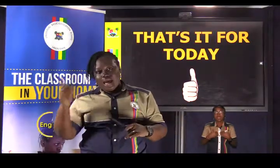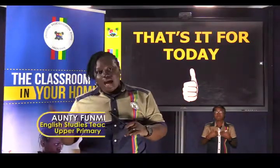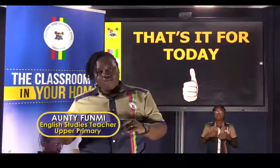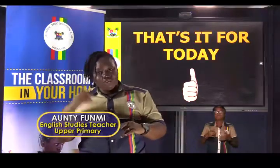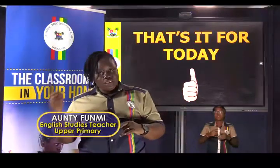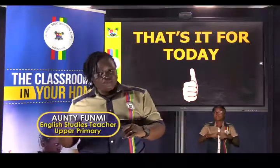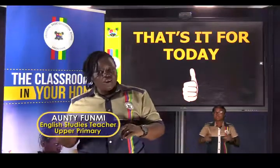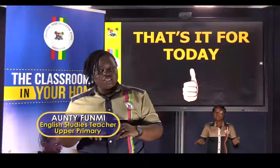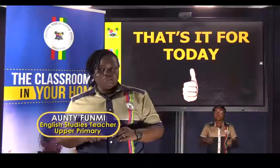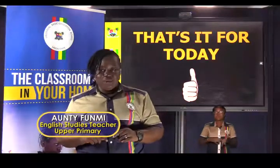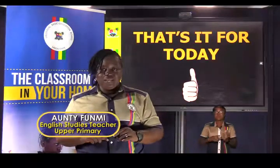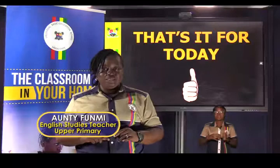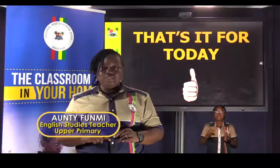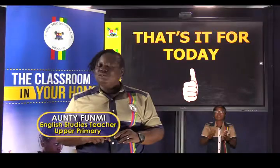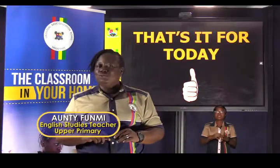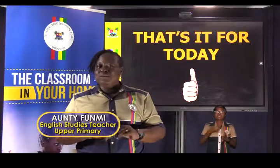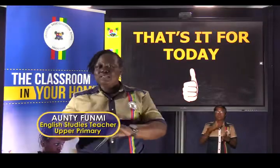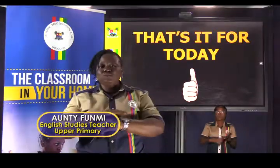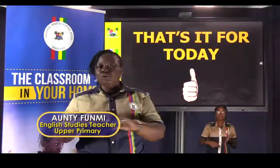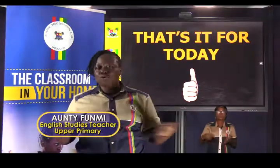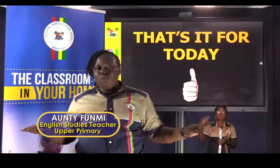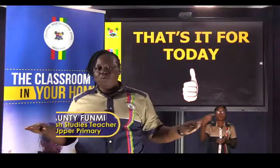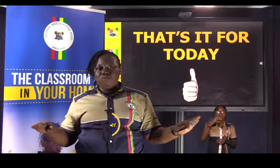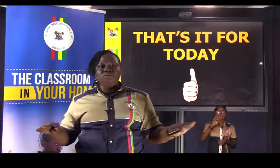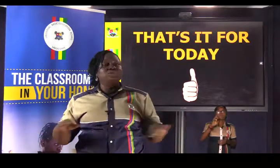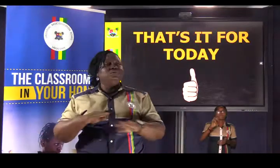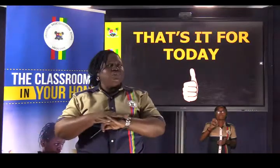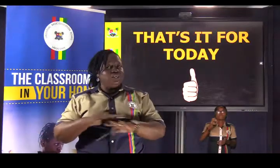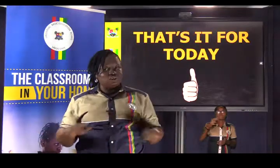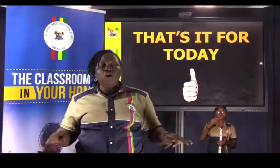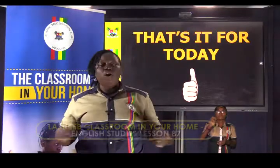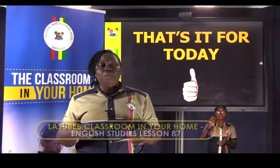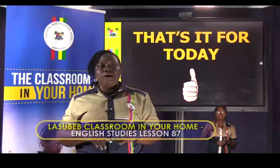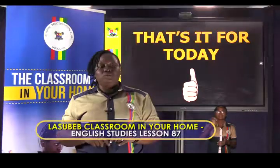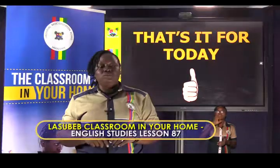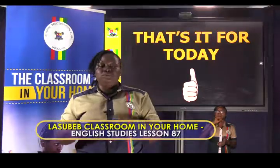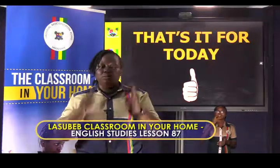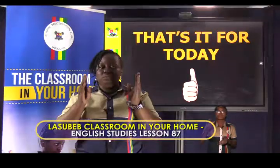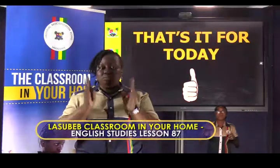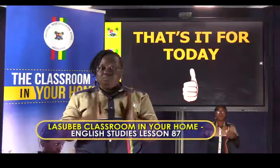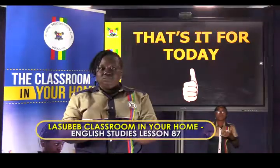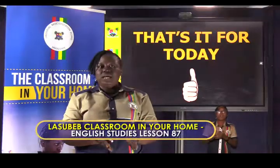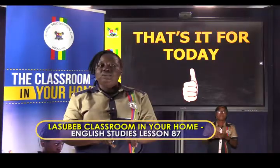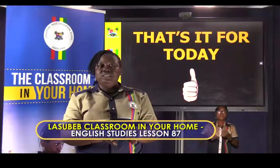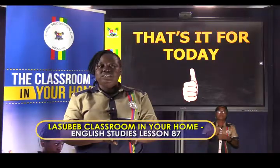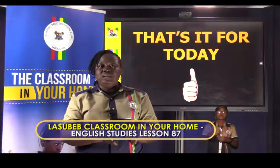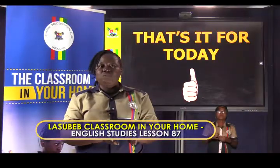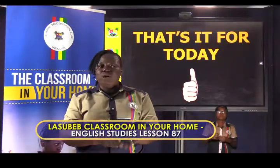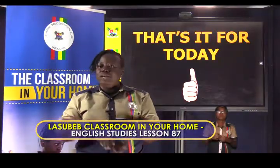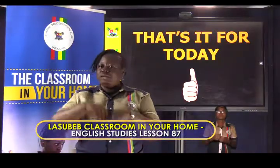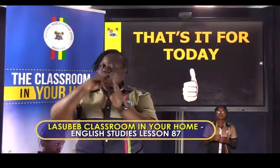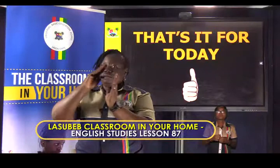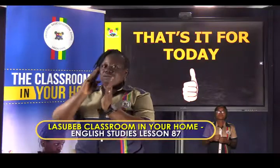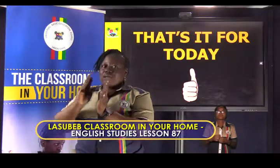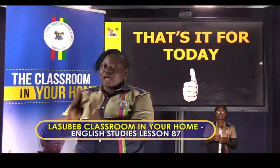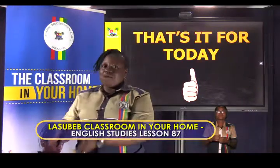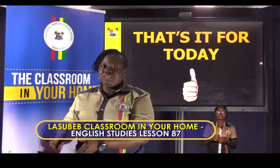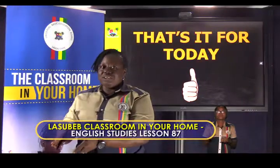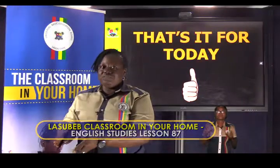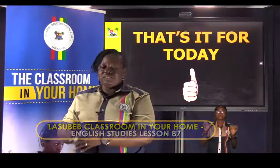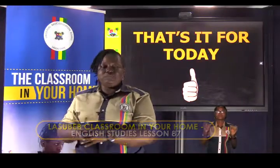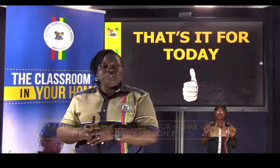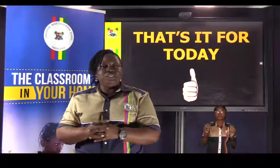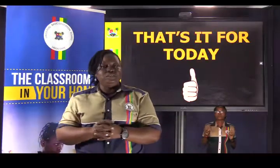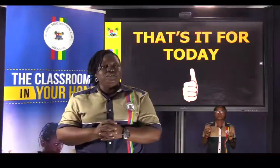they have different meanings. So that is what homophone is all about. Sounding the same way,